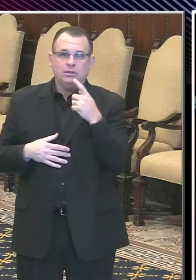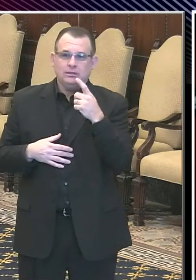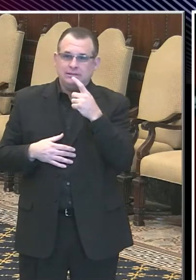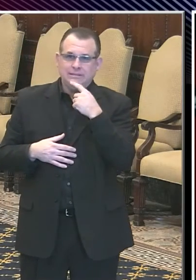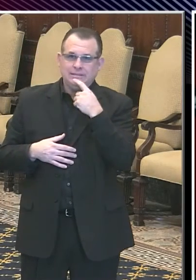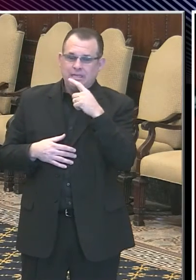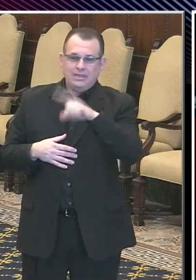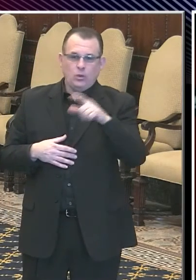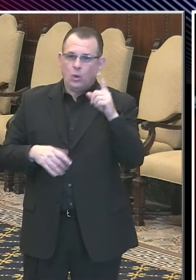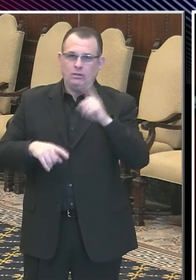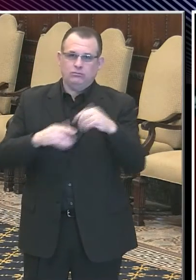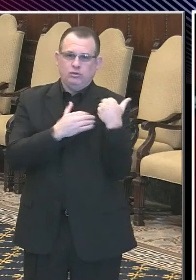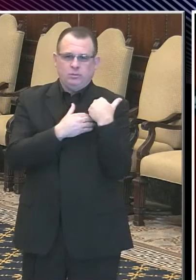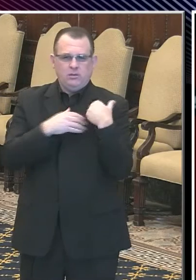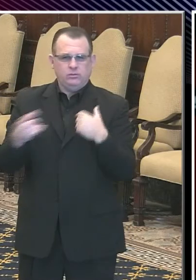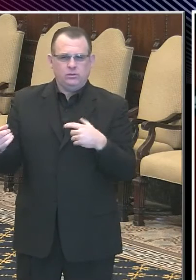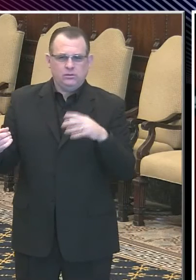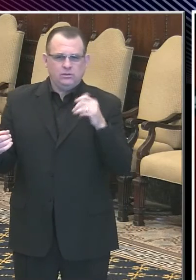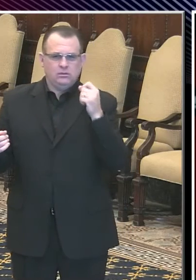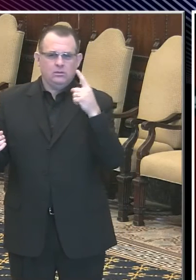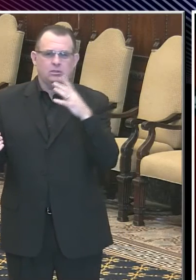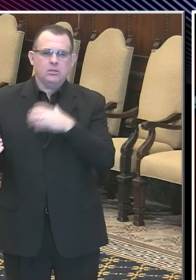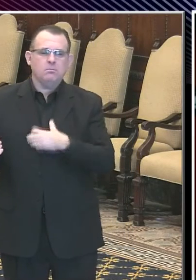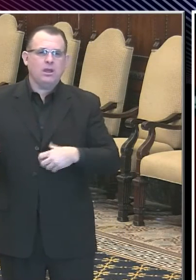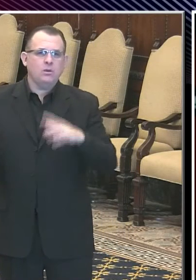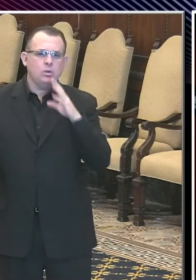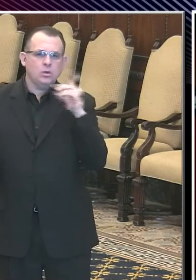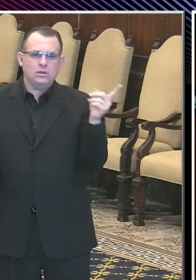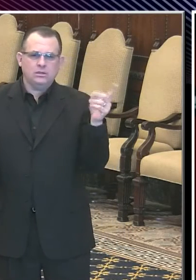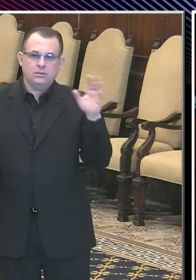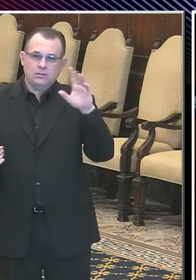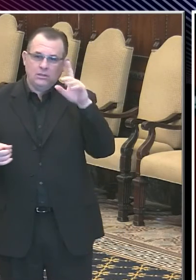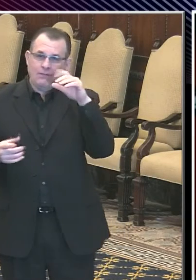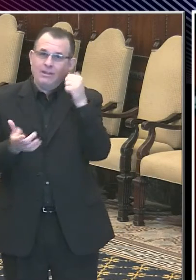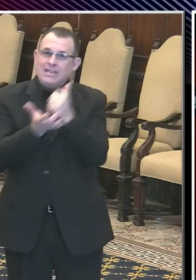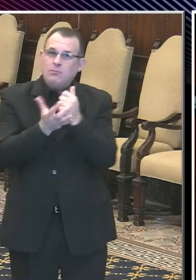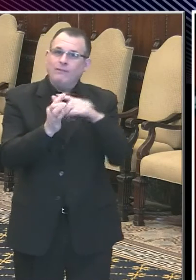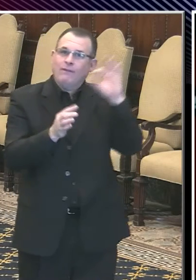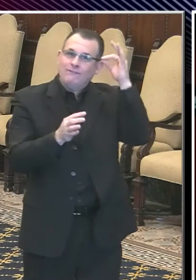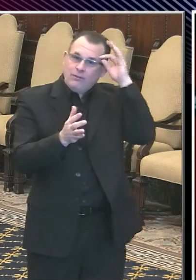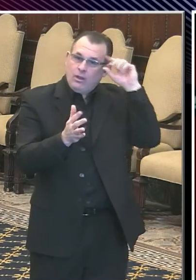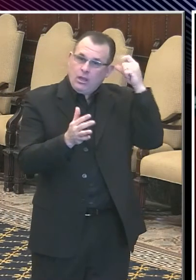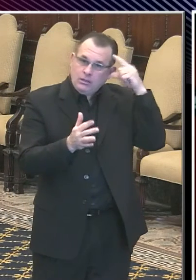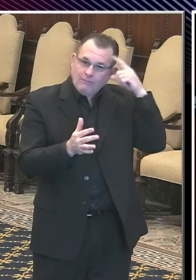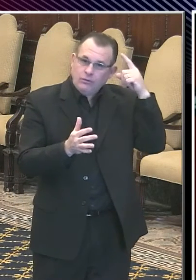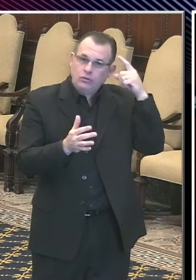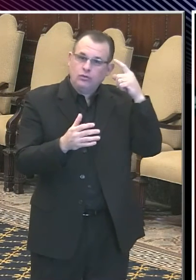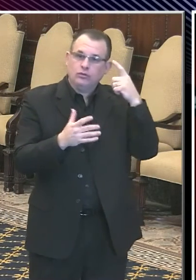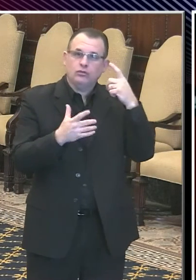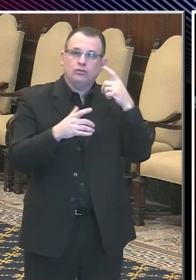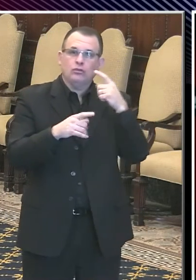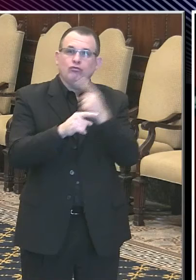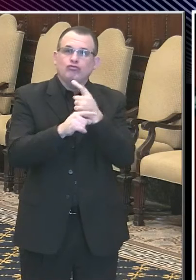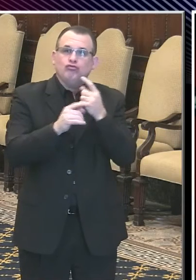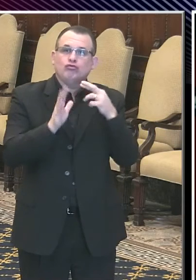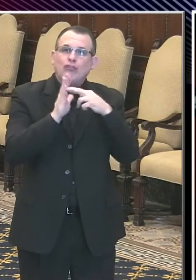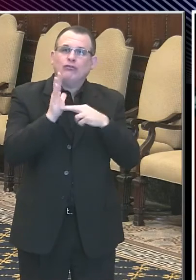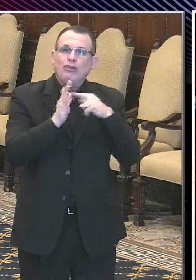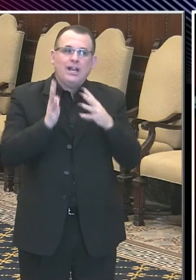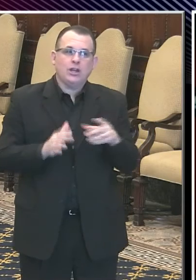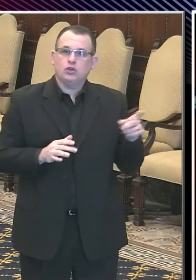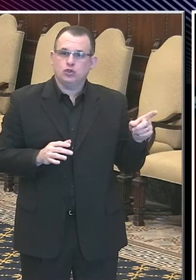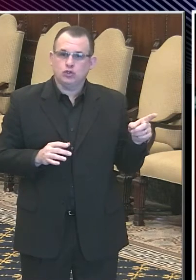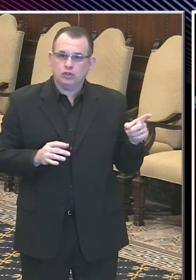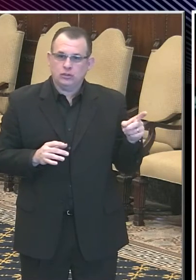been trying to get relative to help from the federal government is help for renters and for mortgage, to stop mortgage